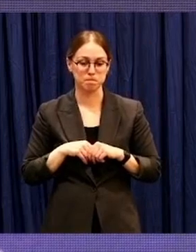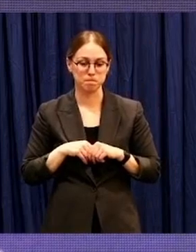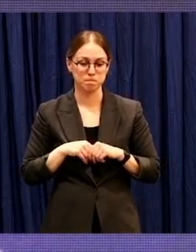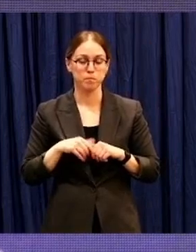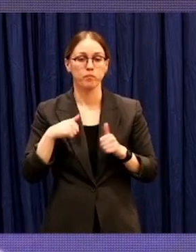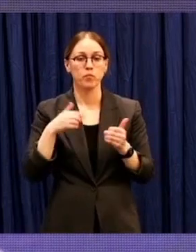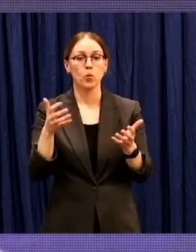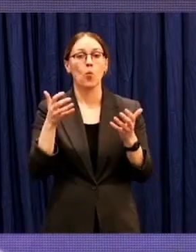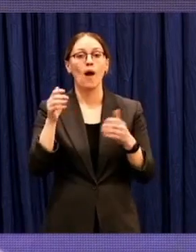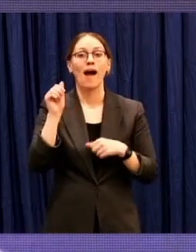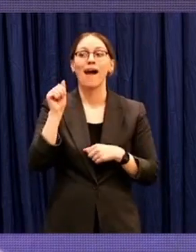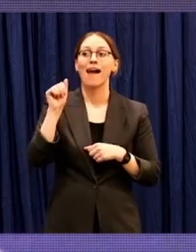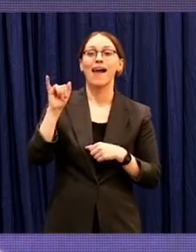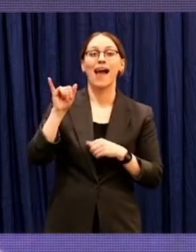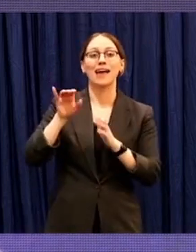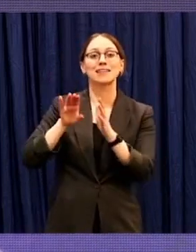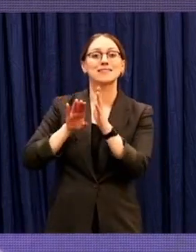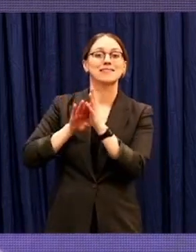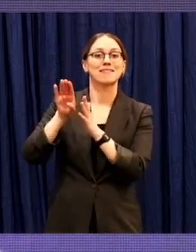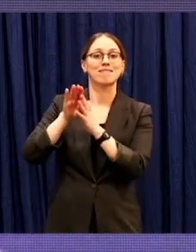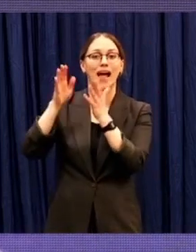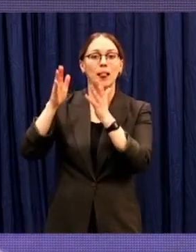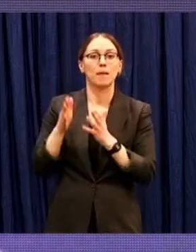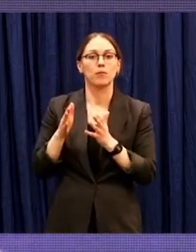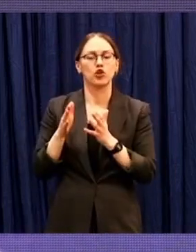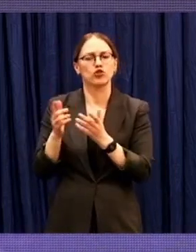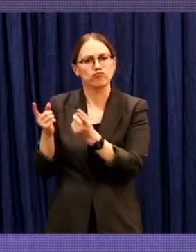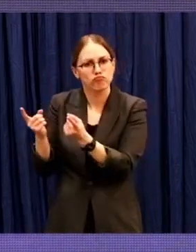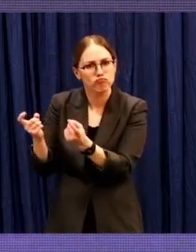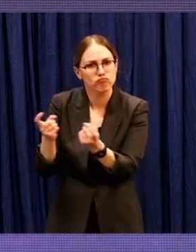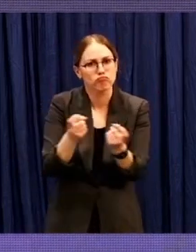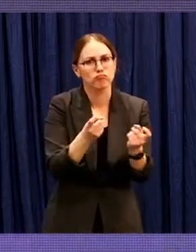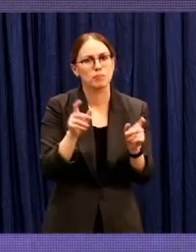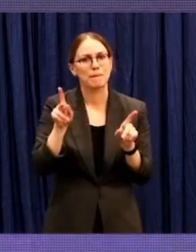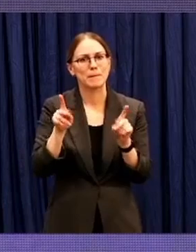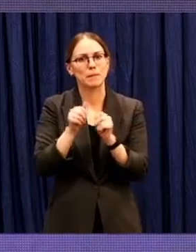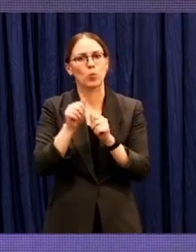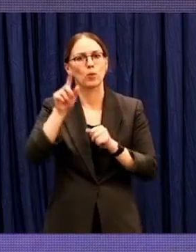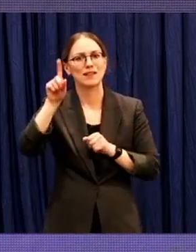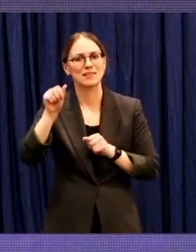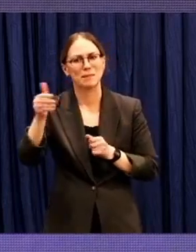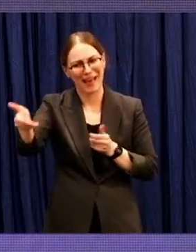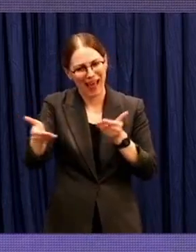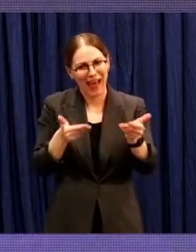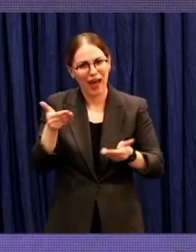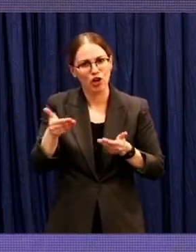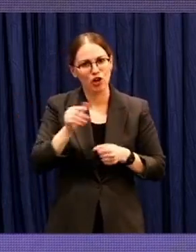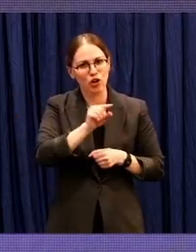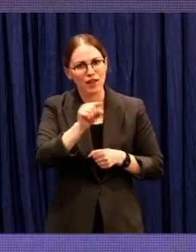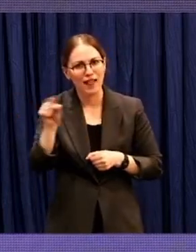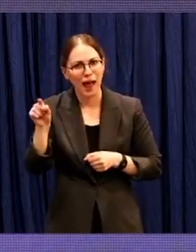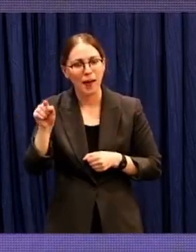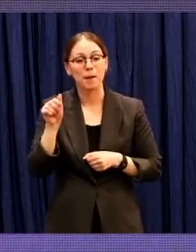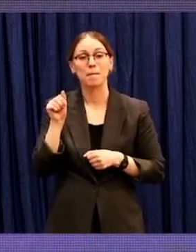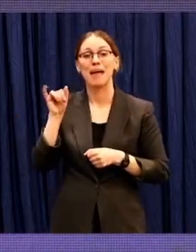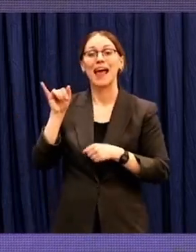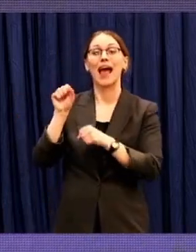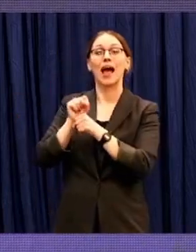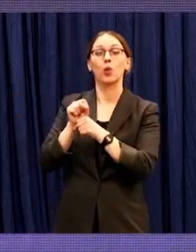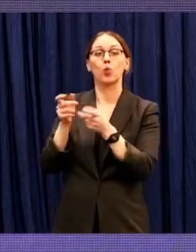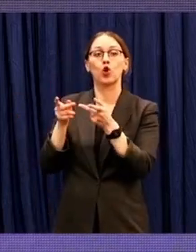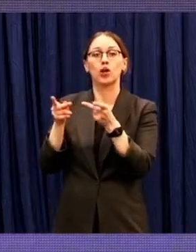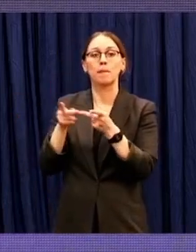We want AI developers to actively recruit people with disabilities into their workplaces, and AI workplaces should be fully